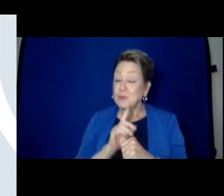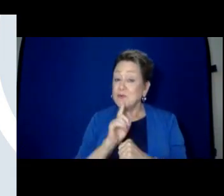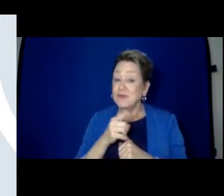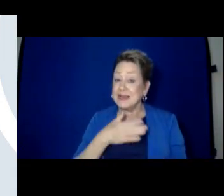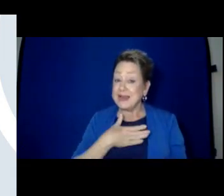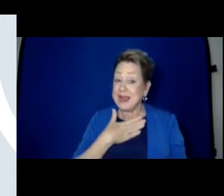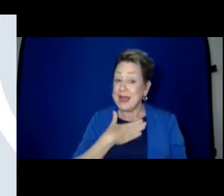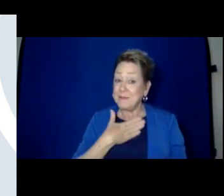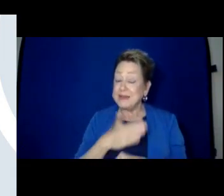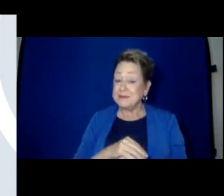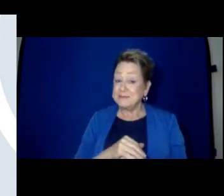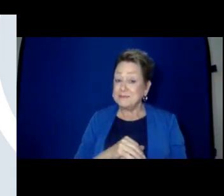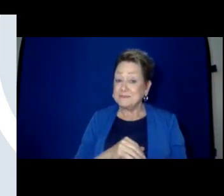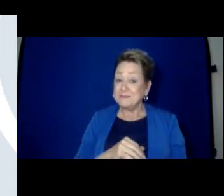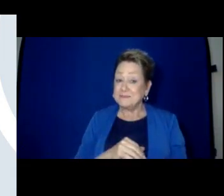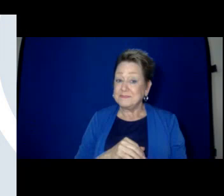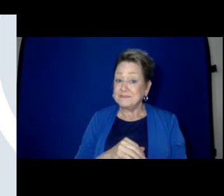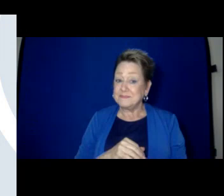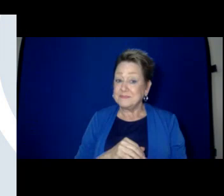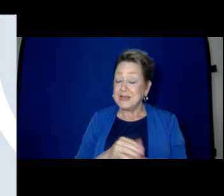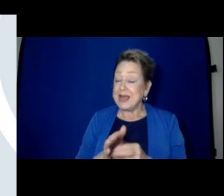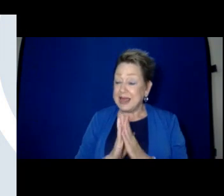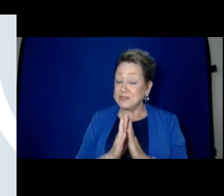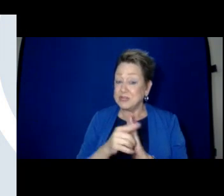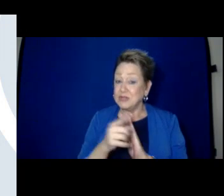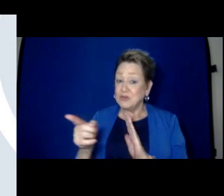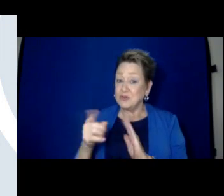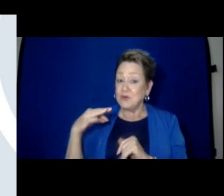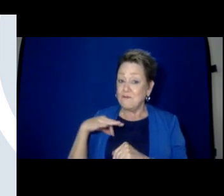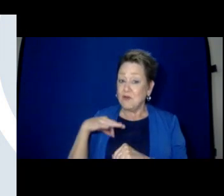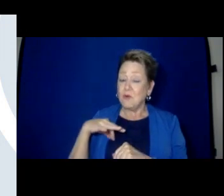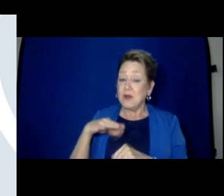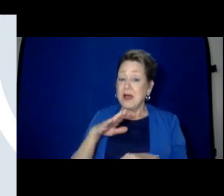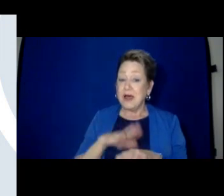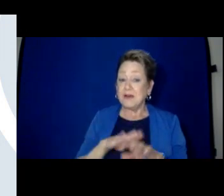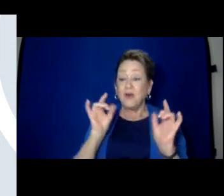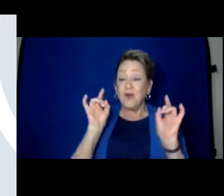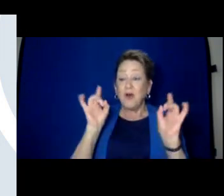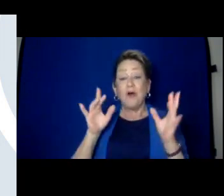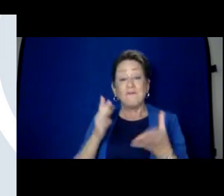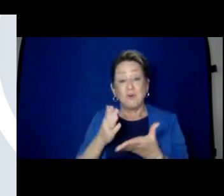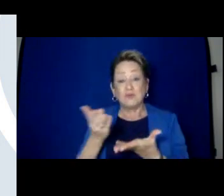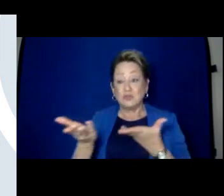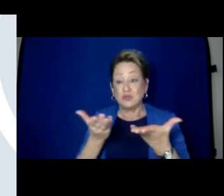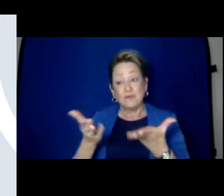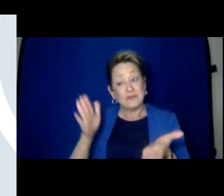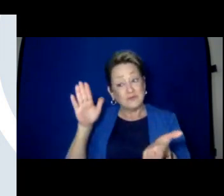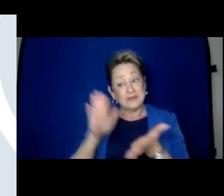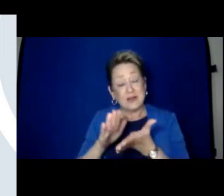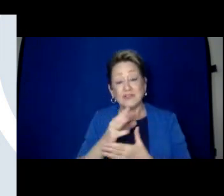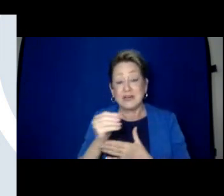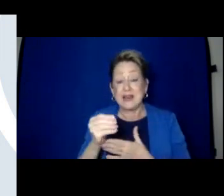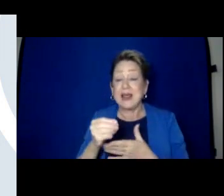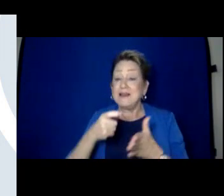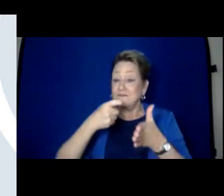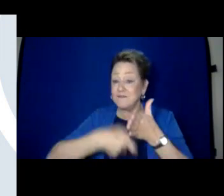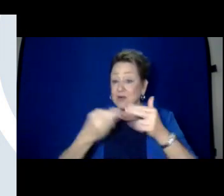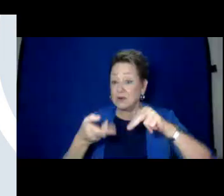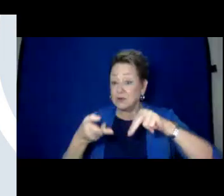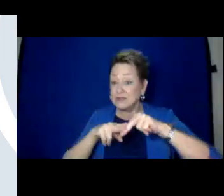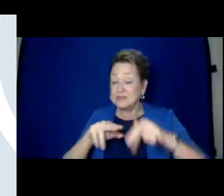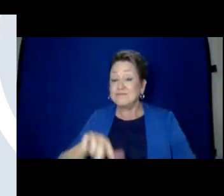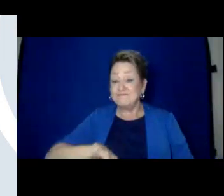be bringing this to your consideration as opposed to asking you to vote on cataclysmic service reductions and fare increases. And with that, I will turn it over to Dominica.